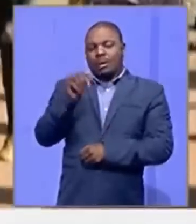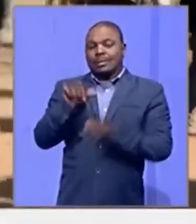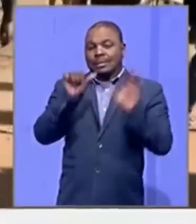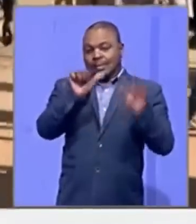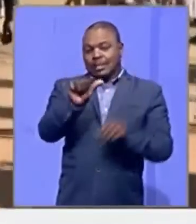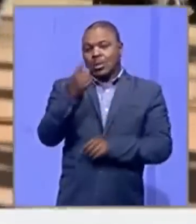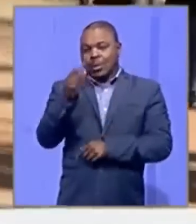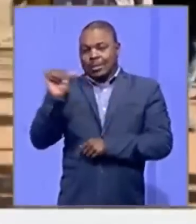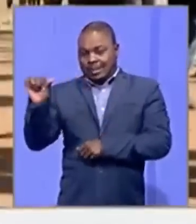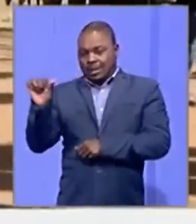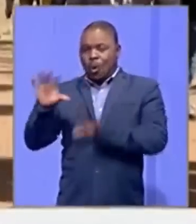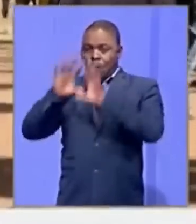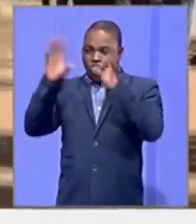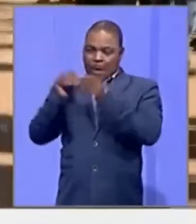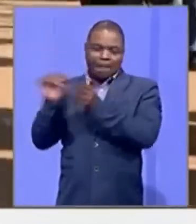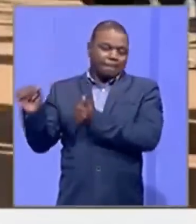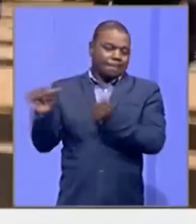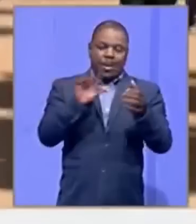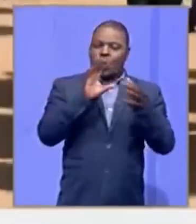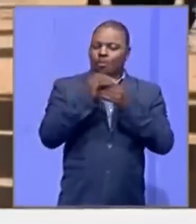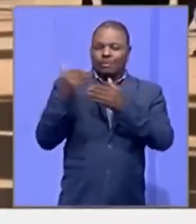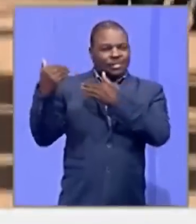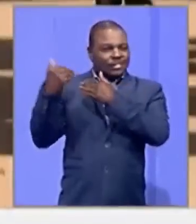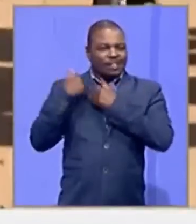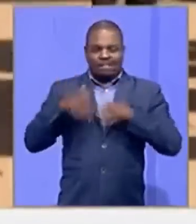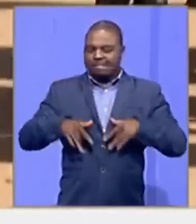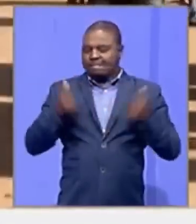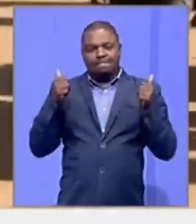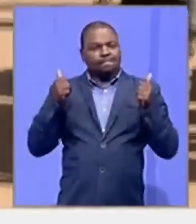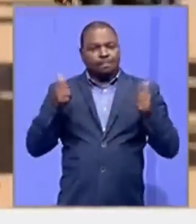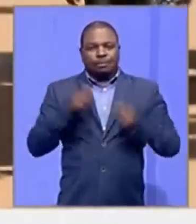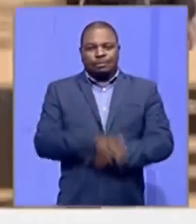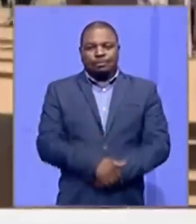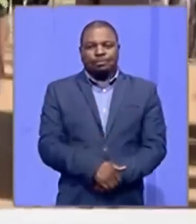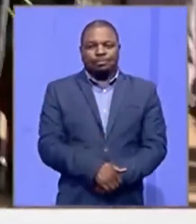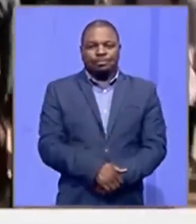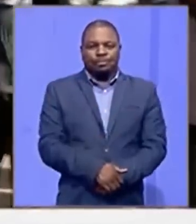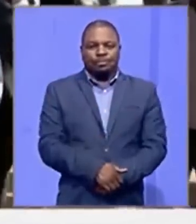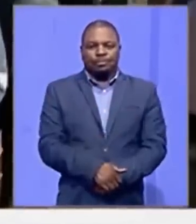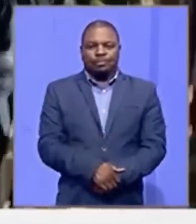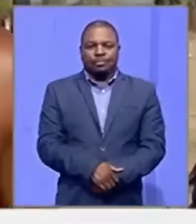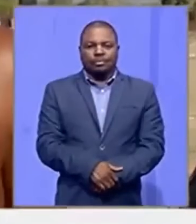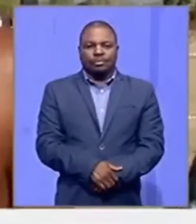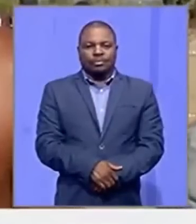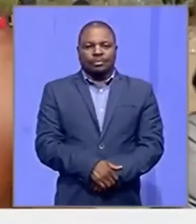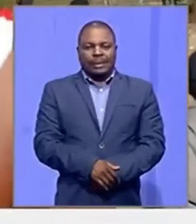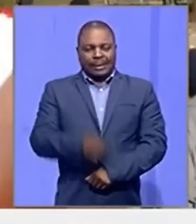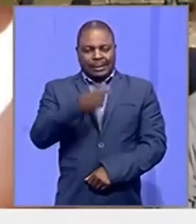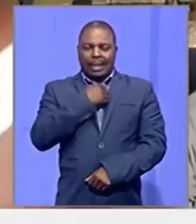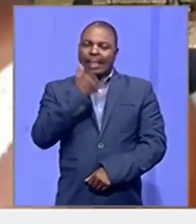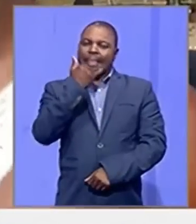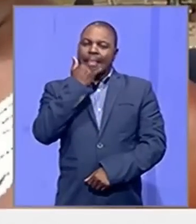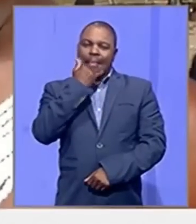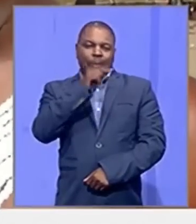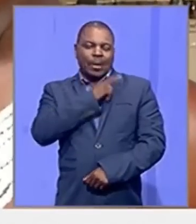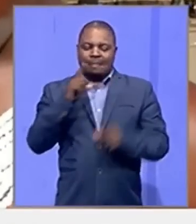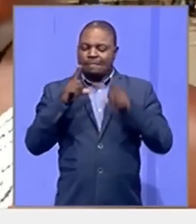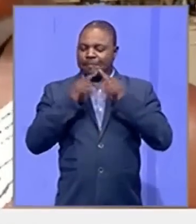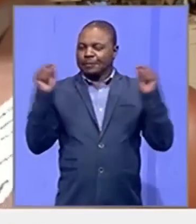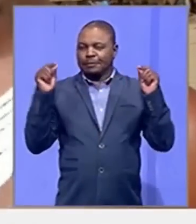ba boetše gae ba bolokegile ebile ba phetše gabotse. Ke thabetse re